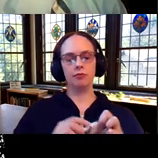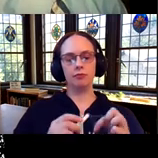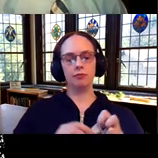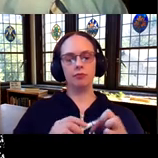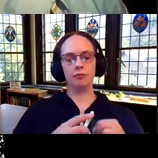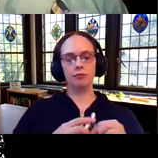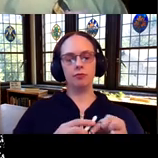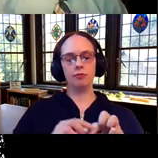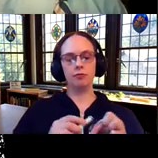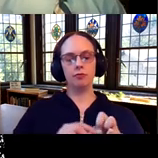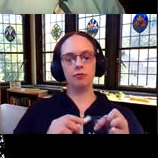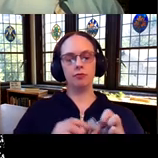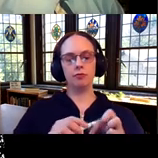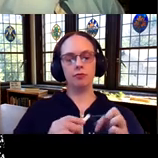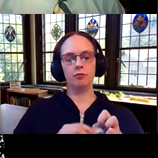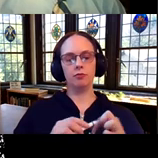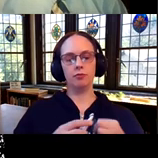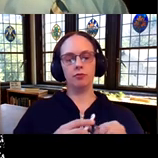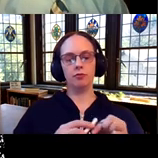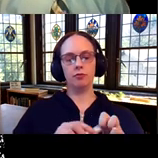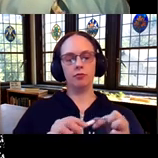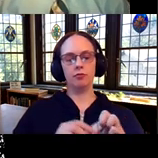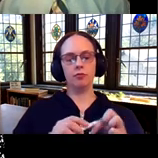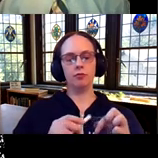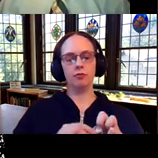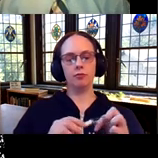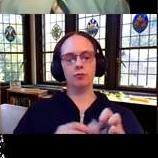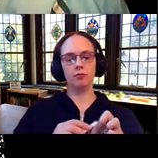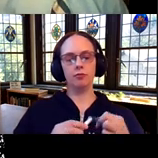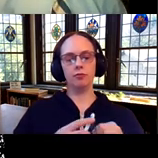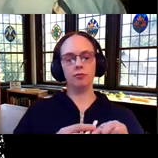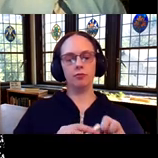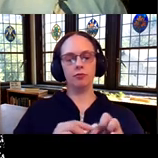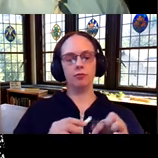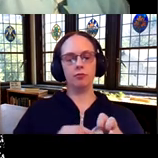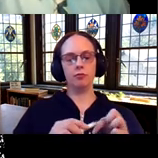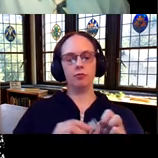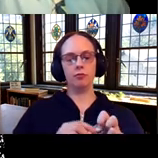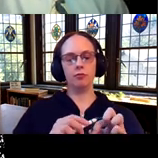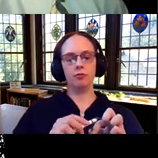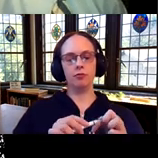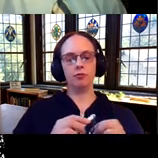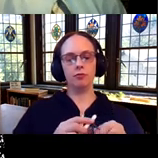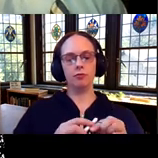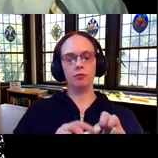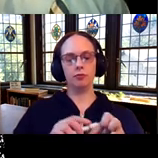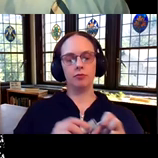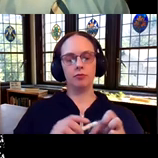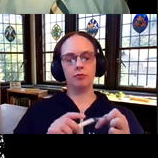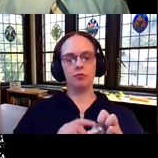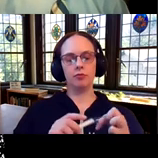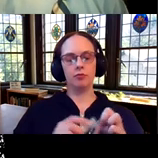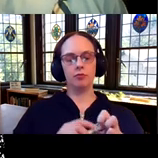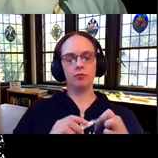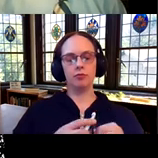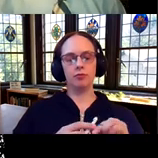canal ended at Brockport. And that enriched a man named Heil Brockway, among others, and